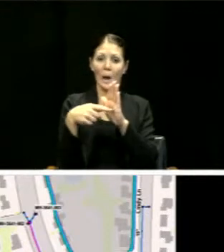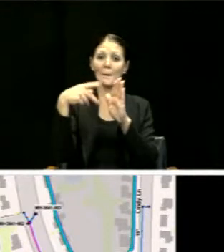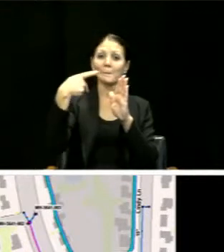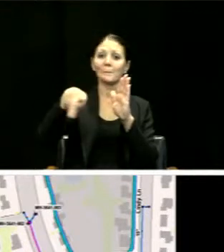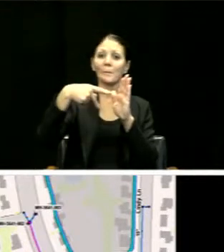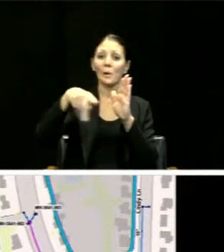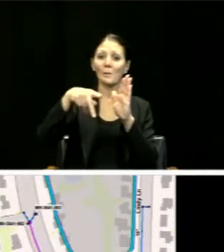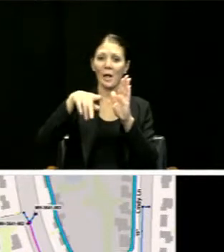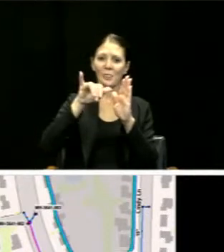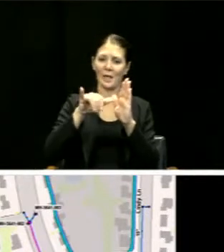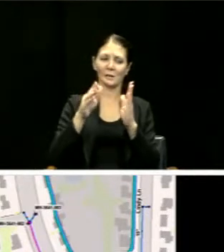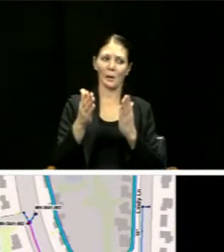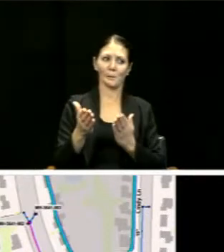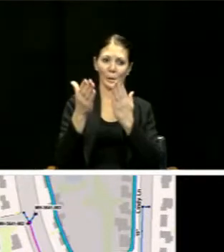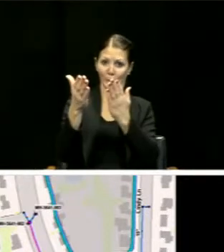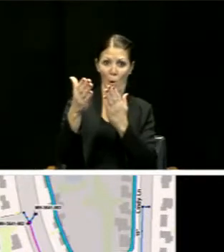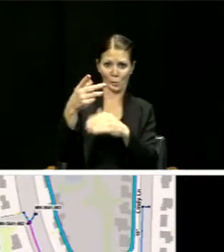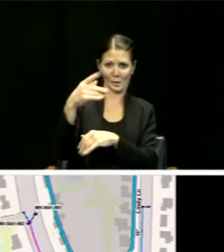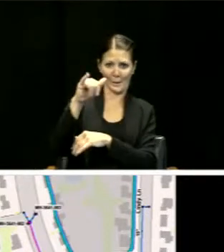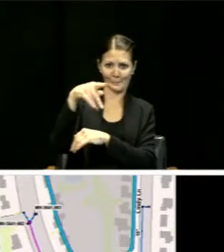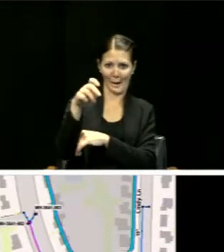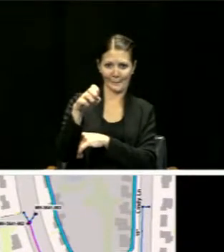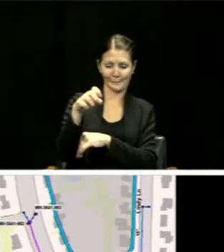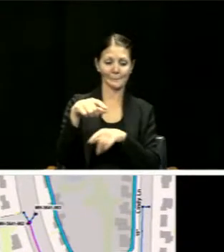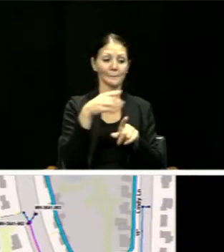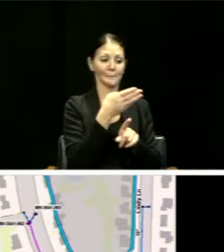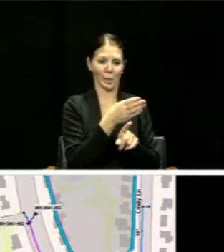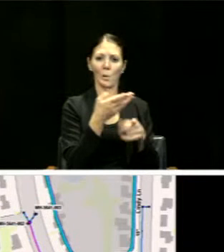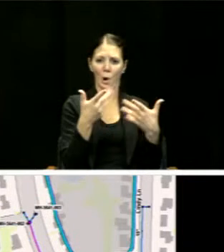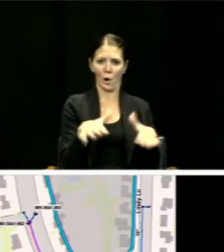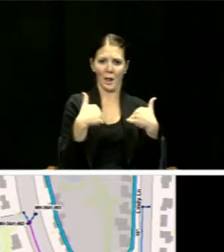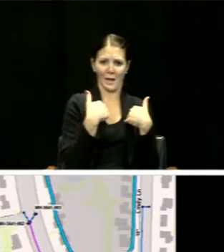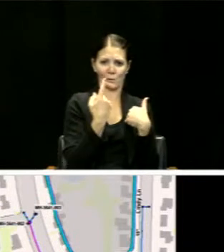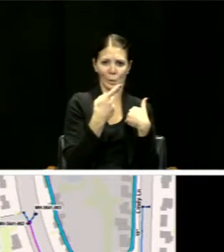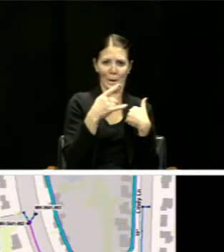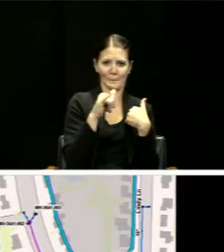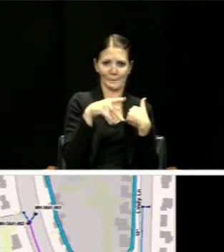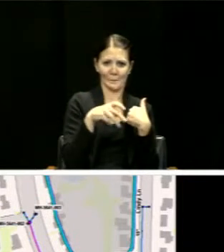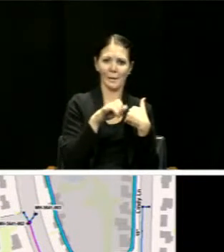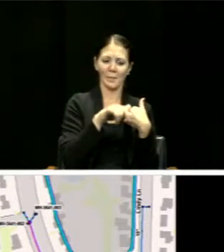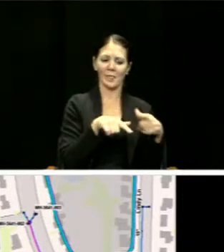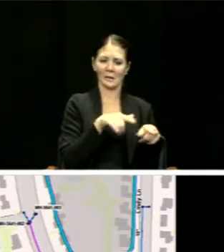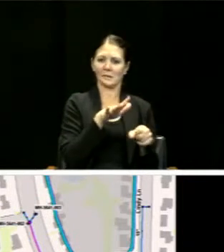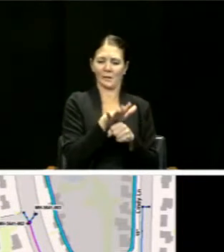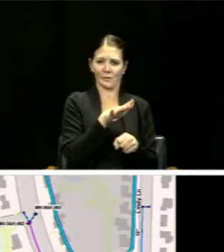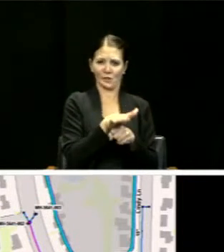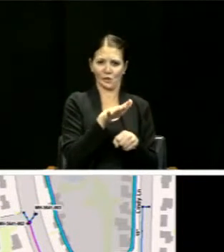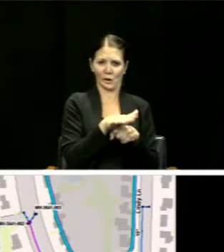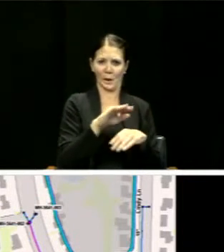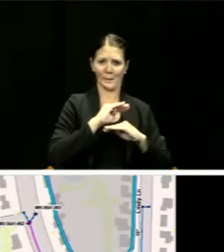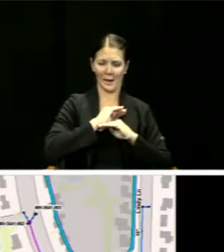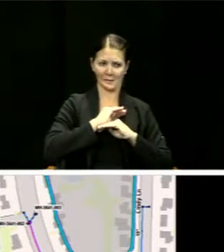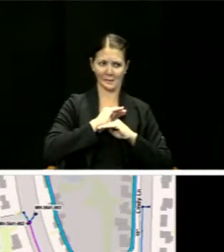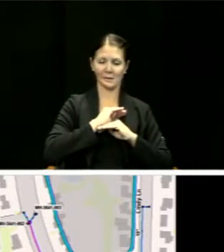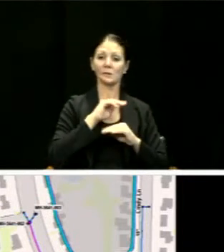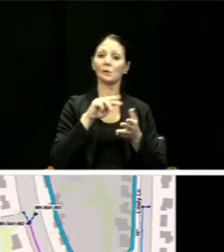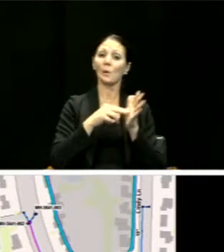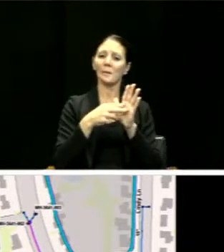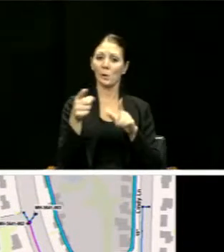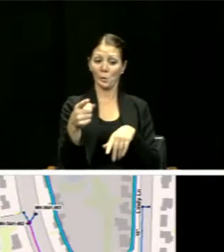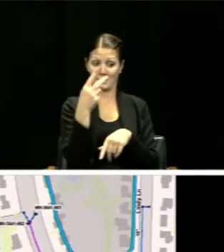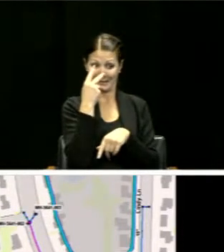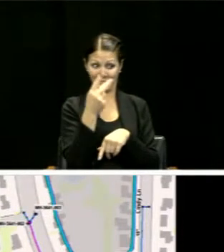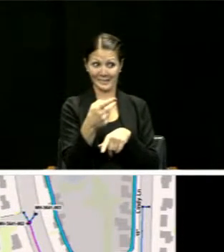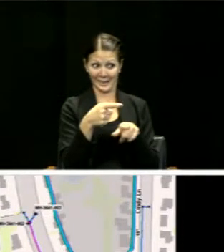are the proposed pipes and the blue are existing pipes that are have sufficient capacity. So you can see like